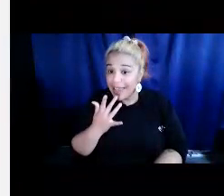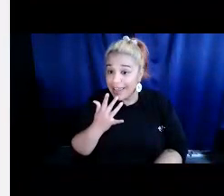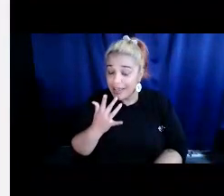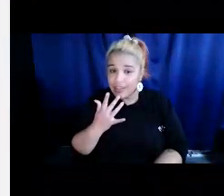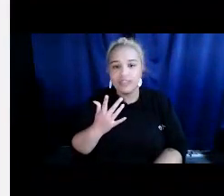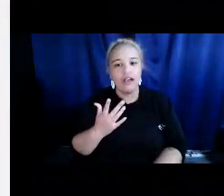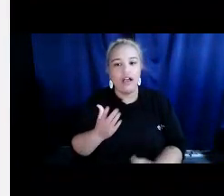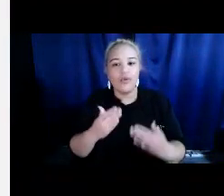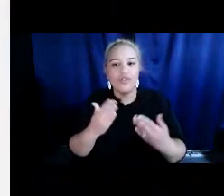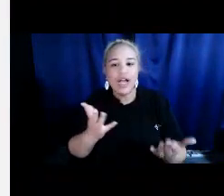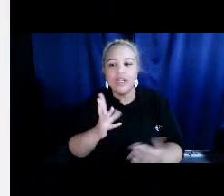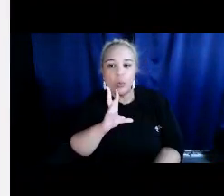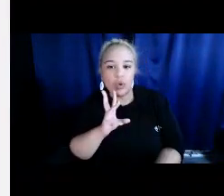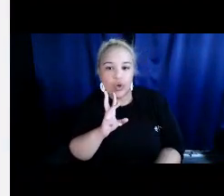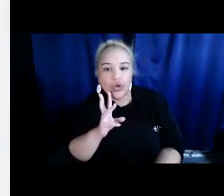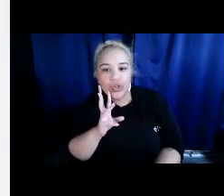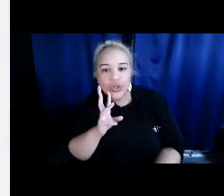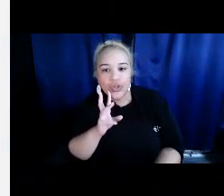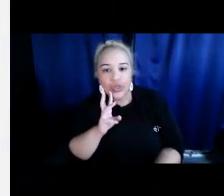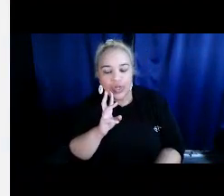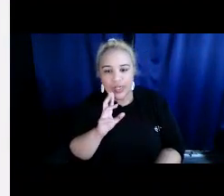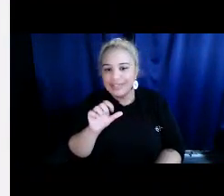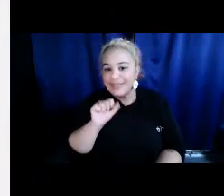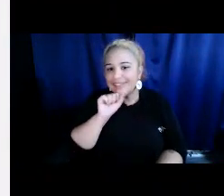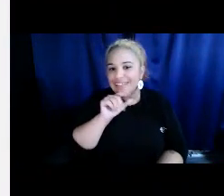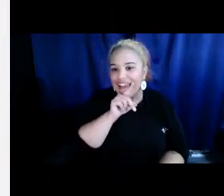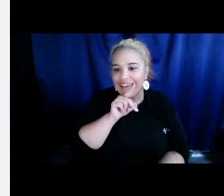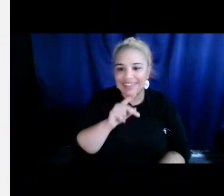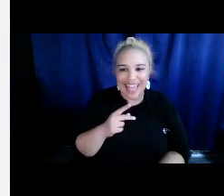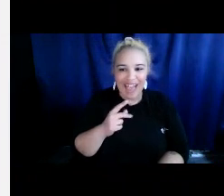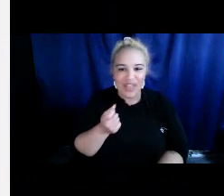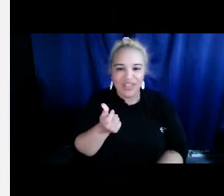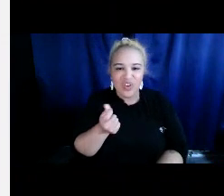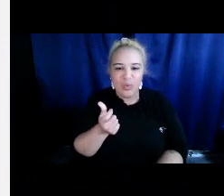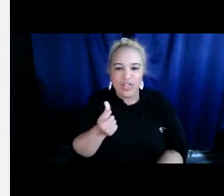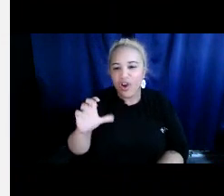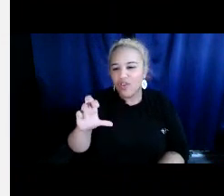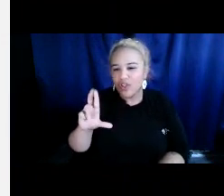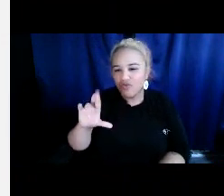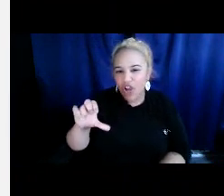snacks, chewy snacks, mints, or candy lollipops.